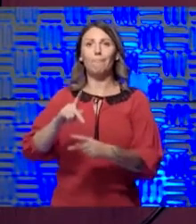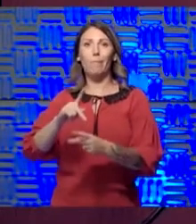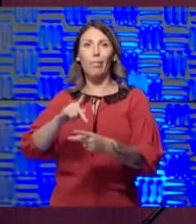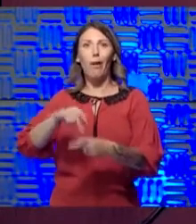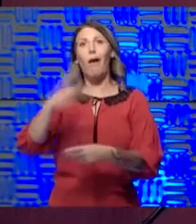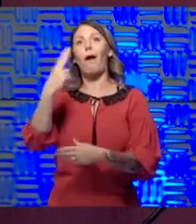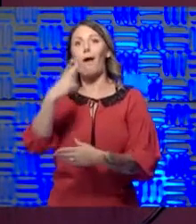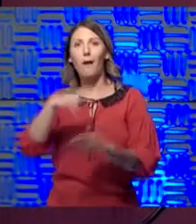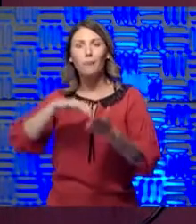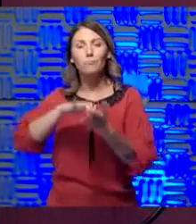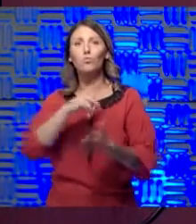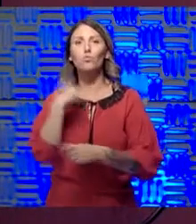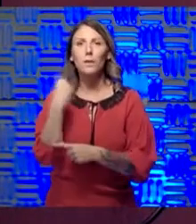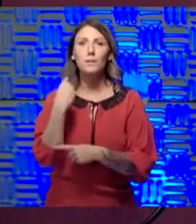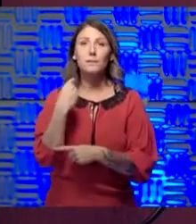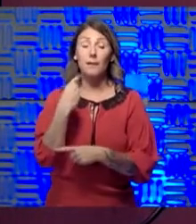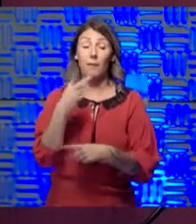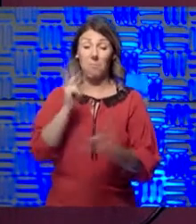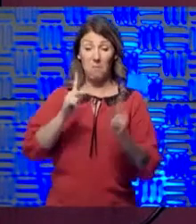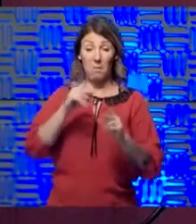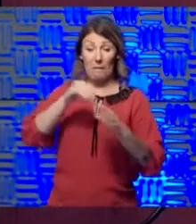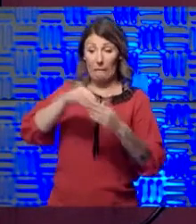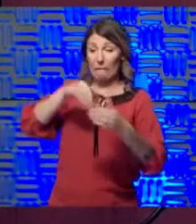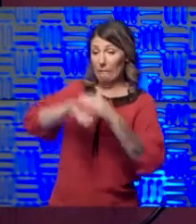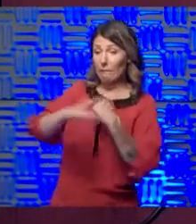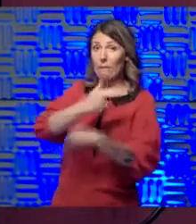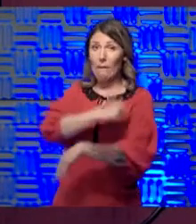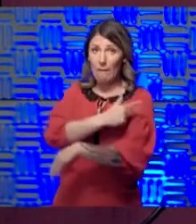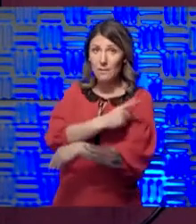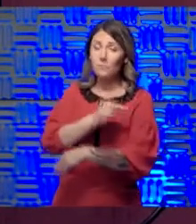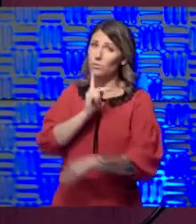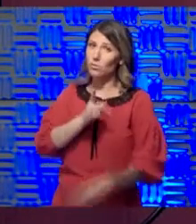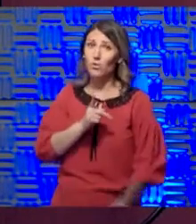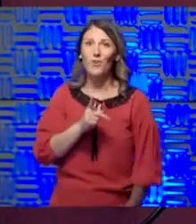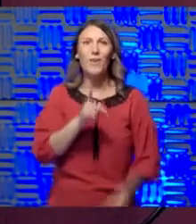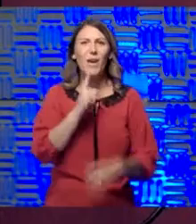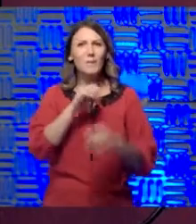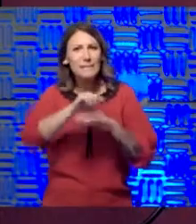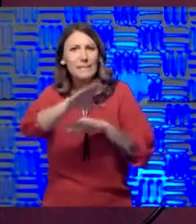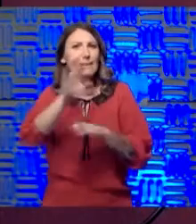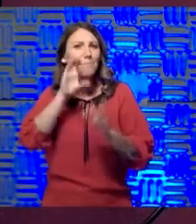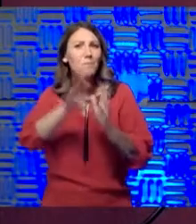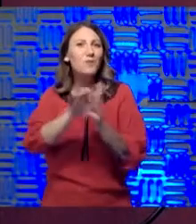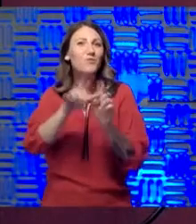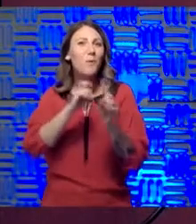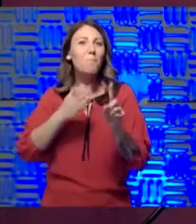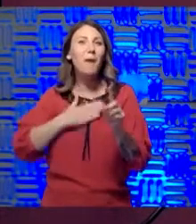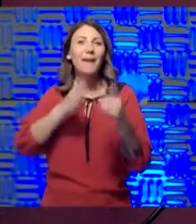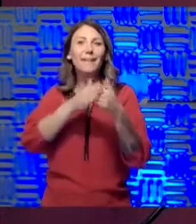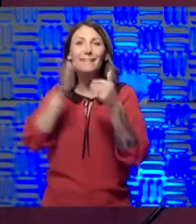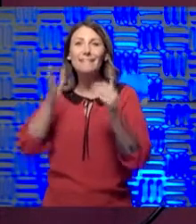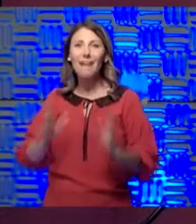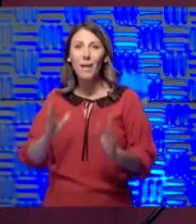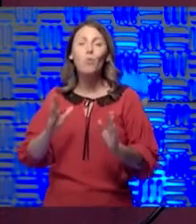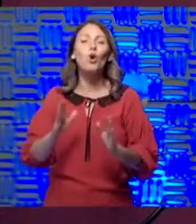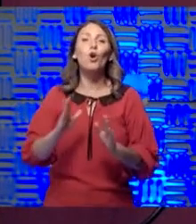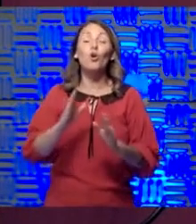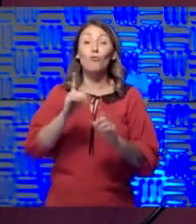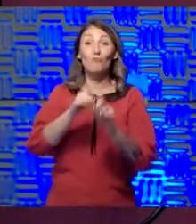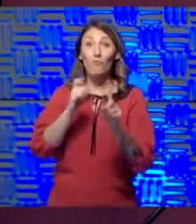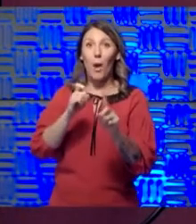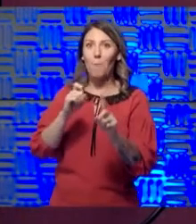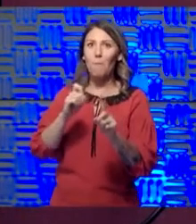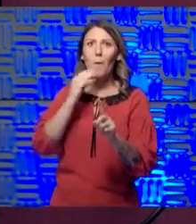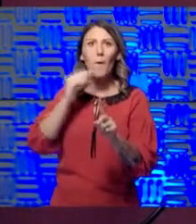into the hospital, I think that's absolutely true. I was sent a picture from a neighbor over the weekend of Home Depot, actually. It's funny that you